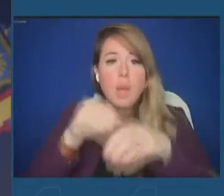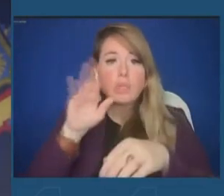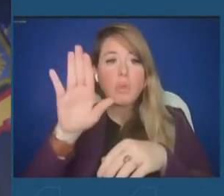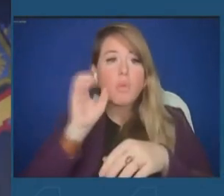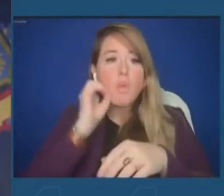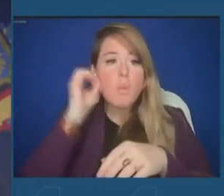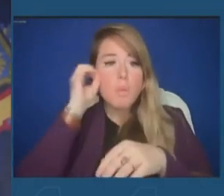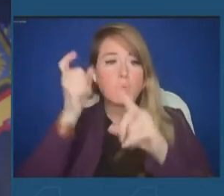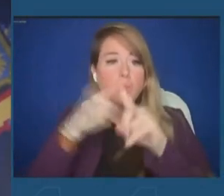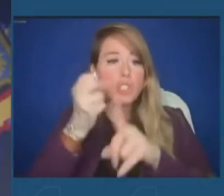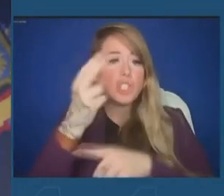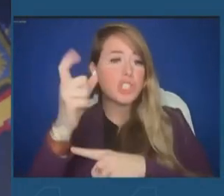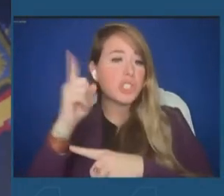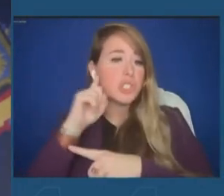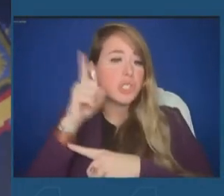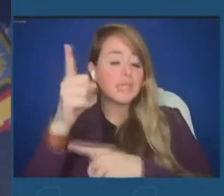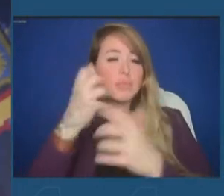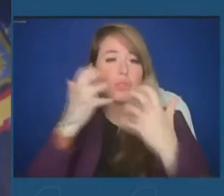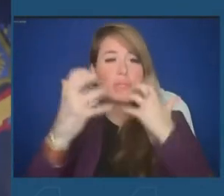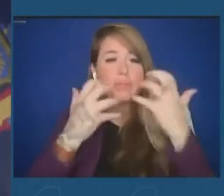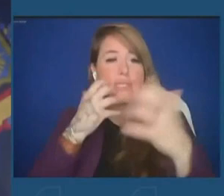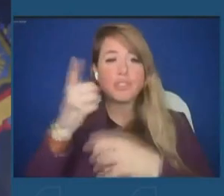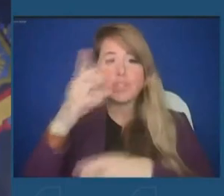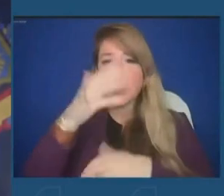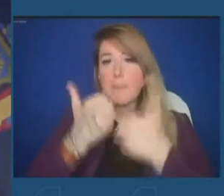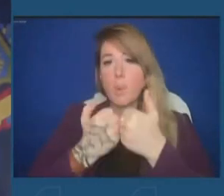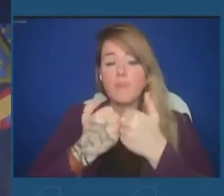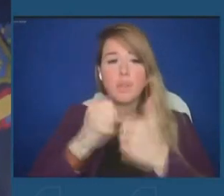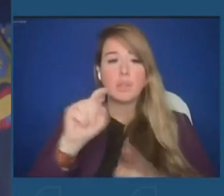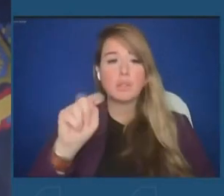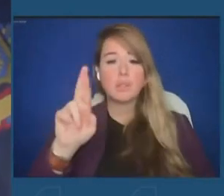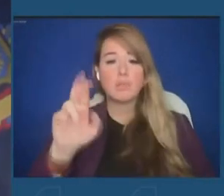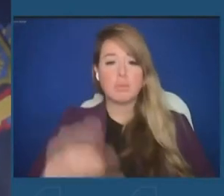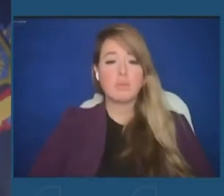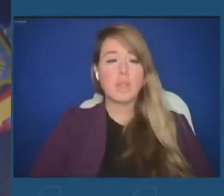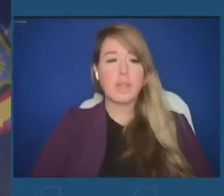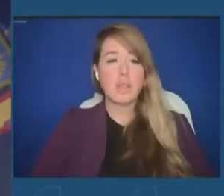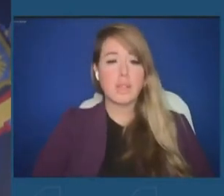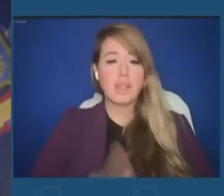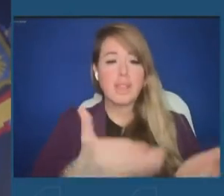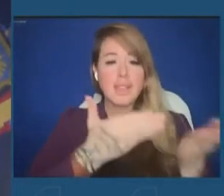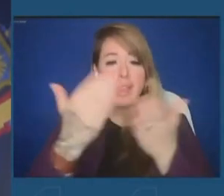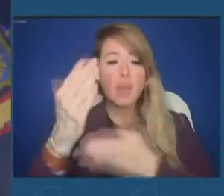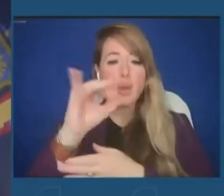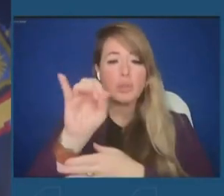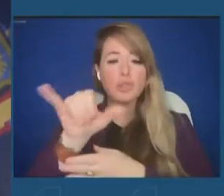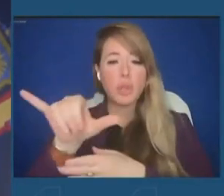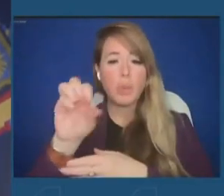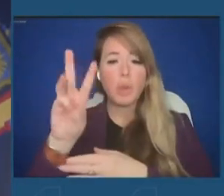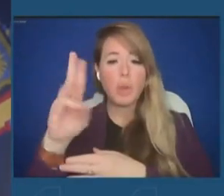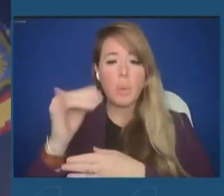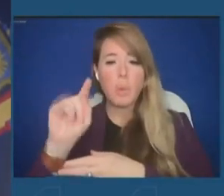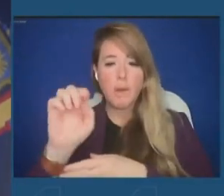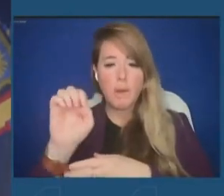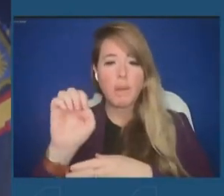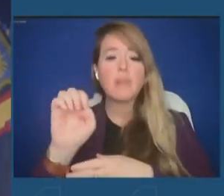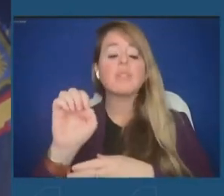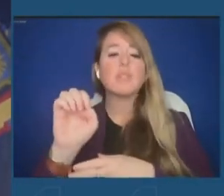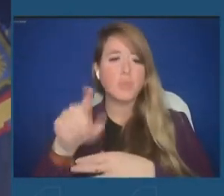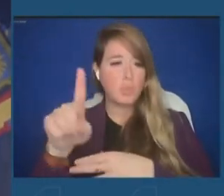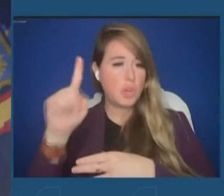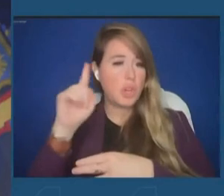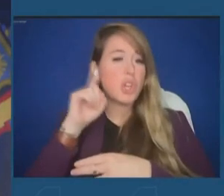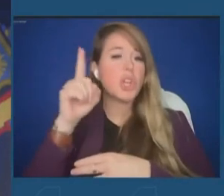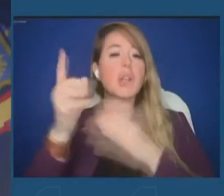she heard him screaming. She and her boyfriend Trent carried Joey White into their house, used a blow dryer, as you heard the governor mention, to melt the